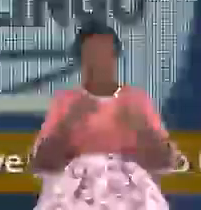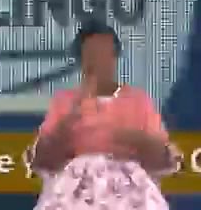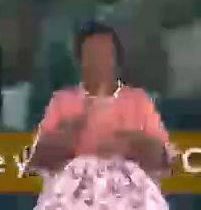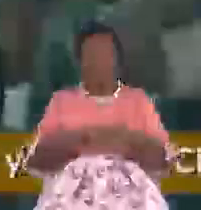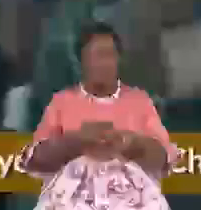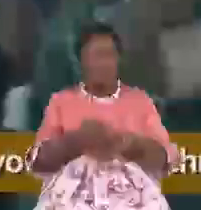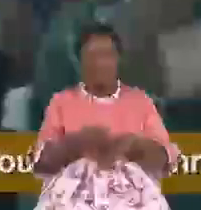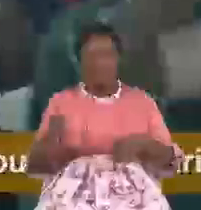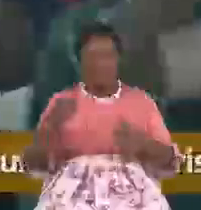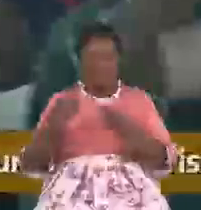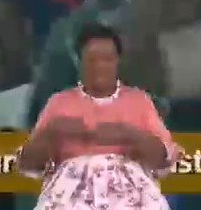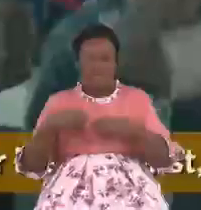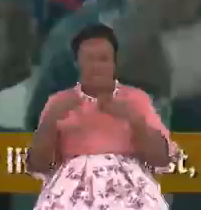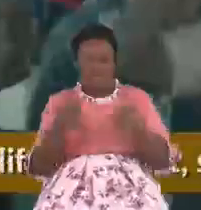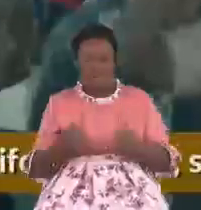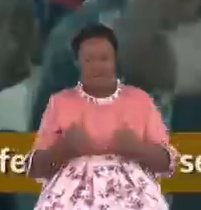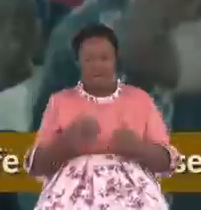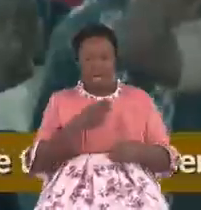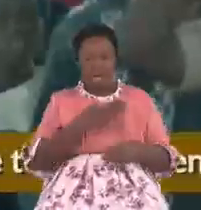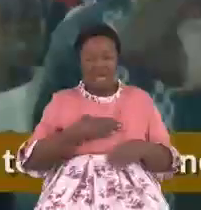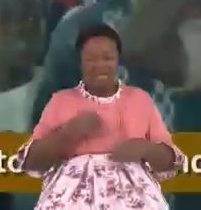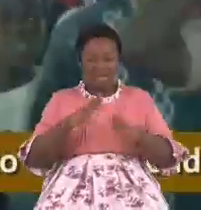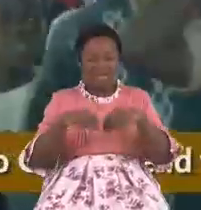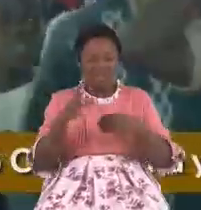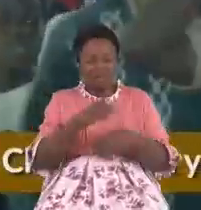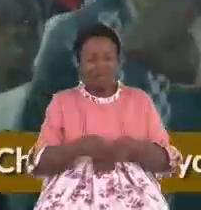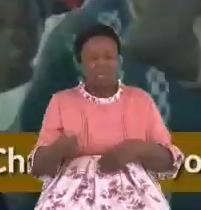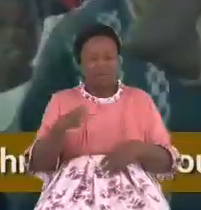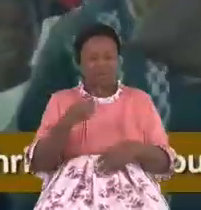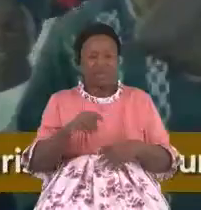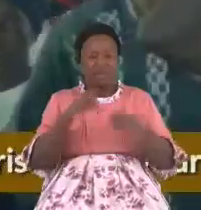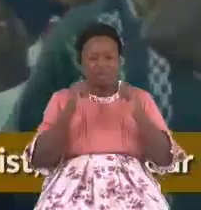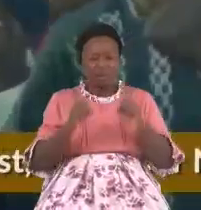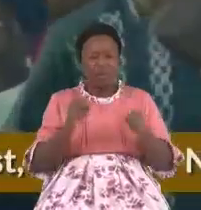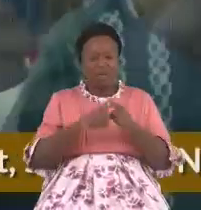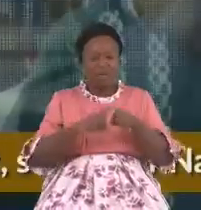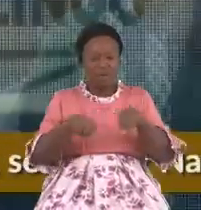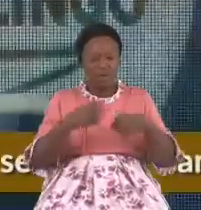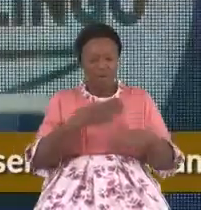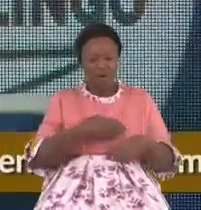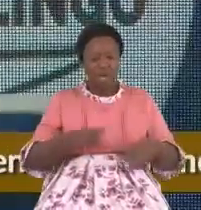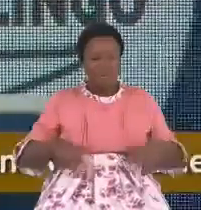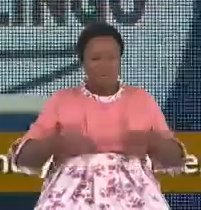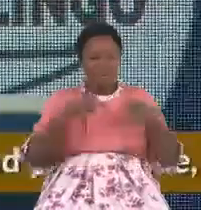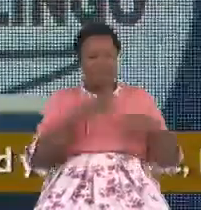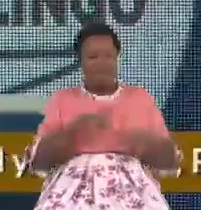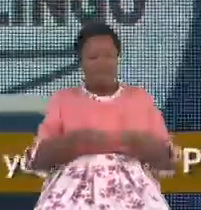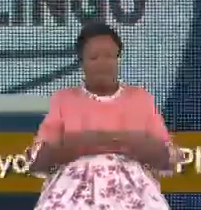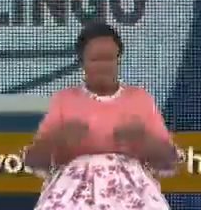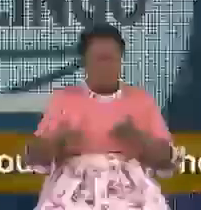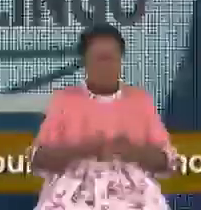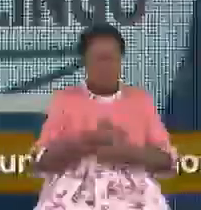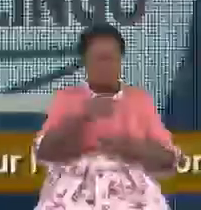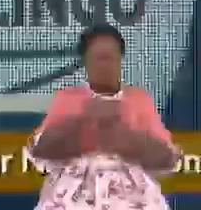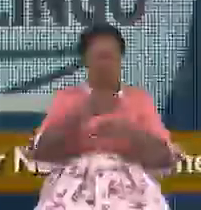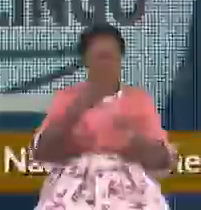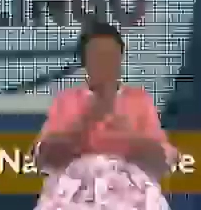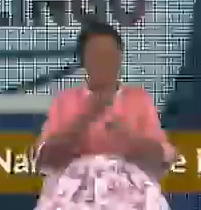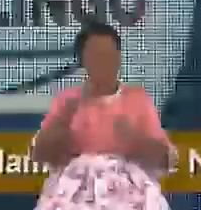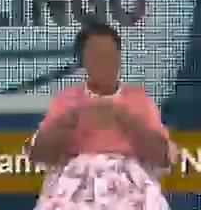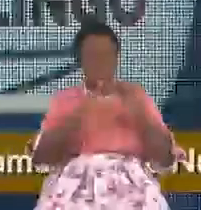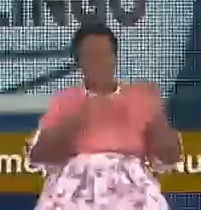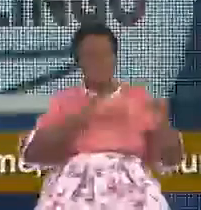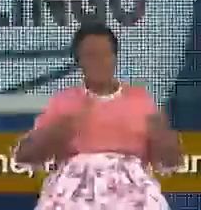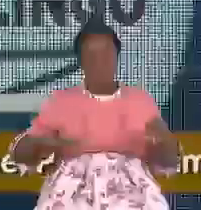now and give them the power to go and live as new creatures in christ conformity